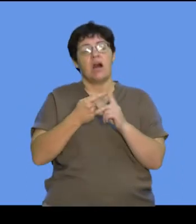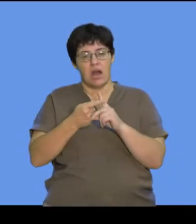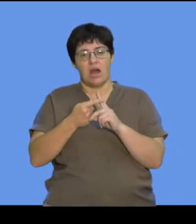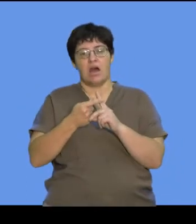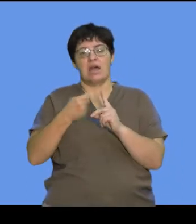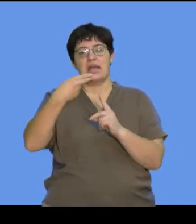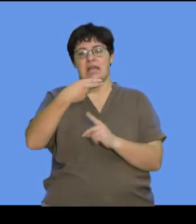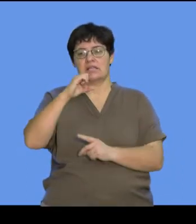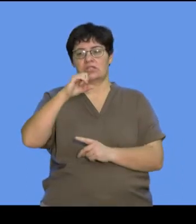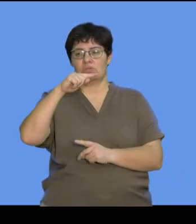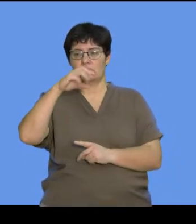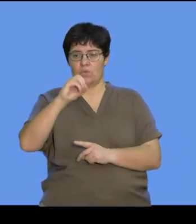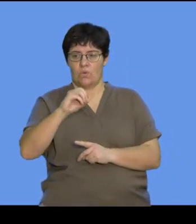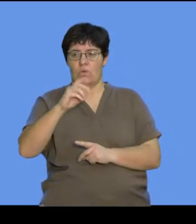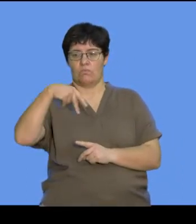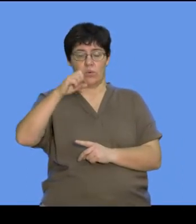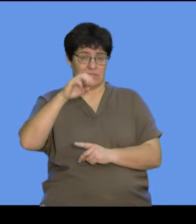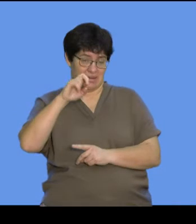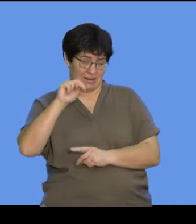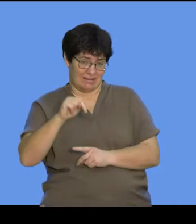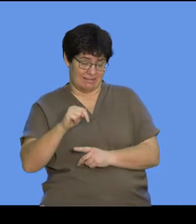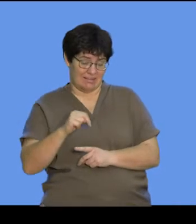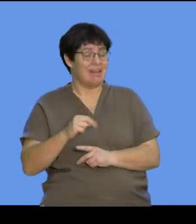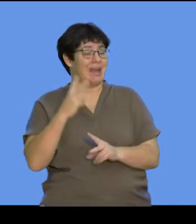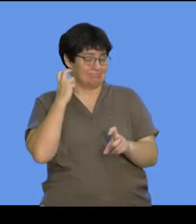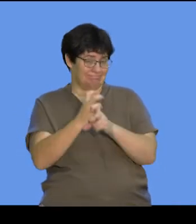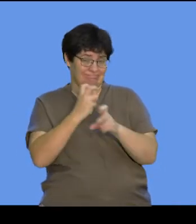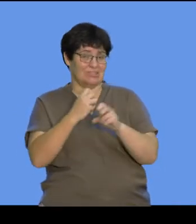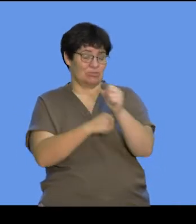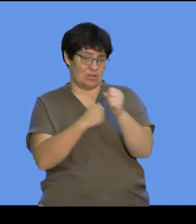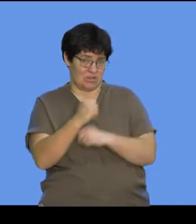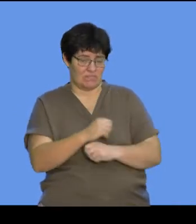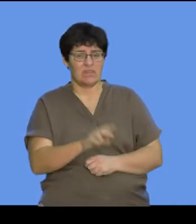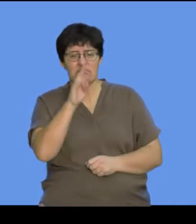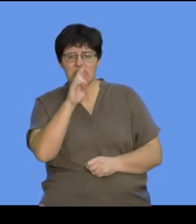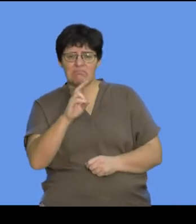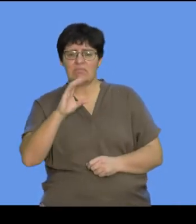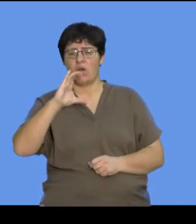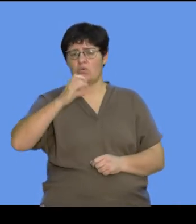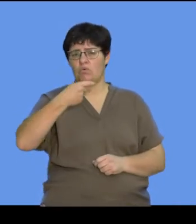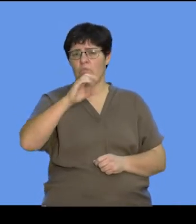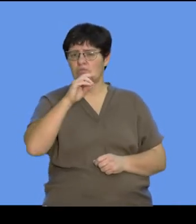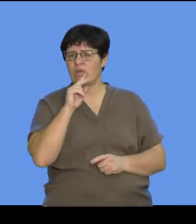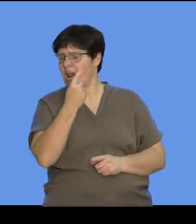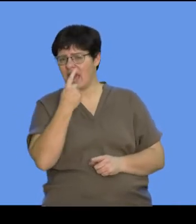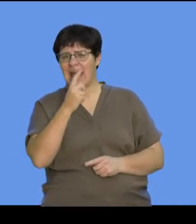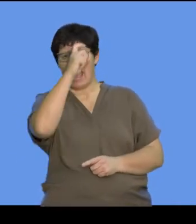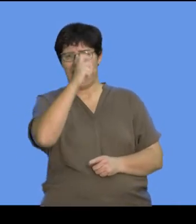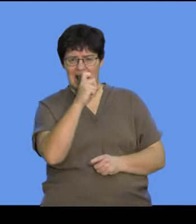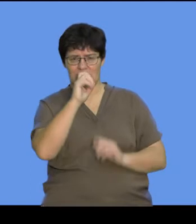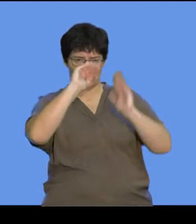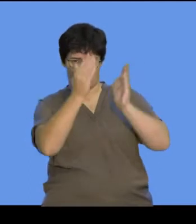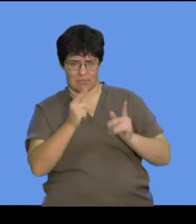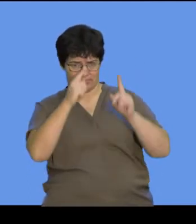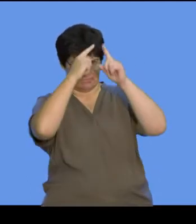very complex structure. It's important that we have an overview of the structure of a chromosome. We often draw this as an X-shaped